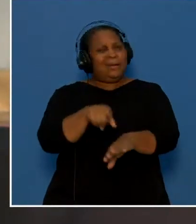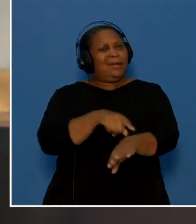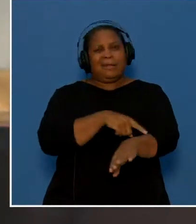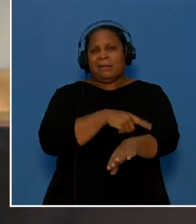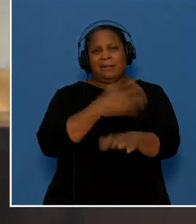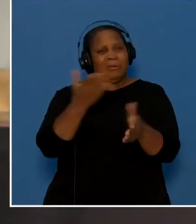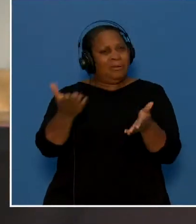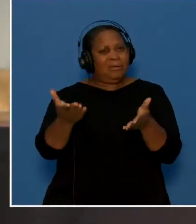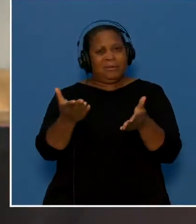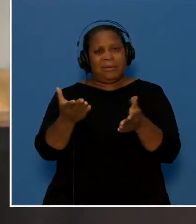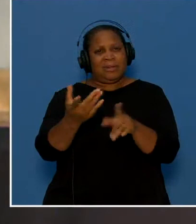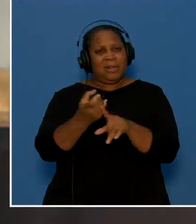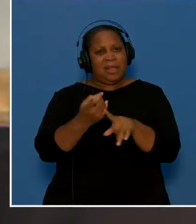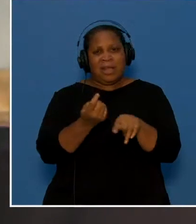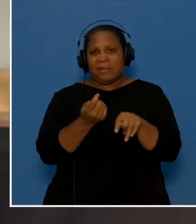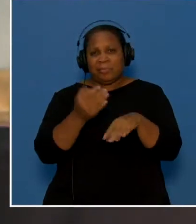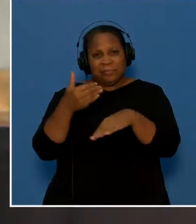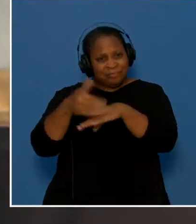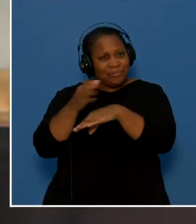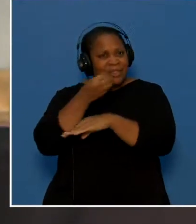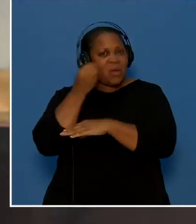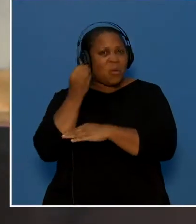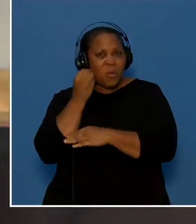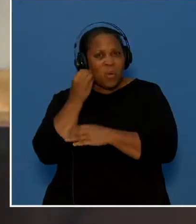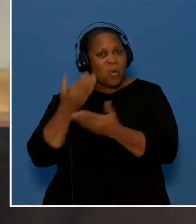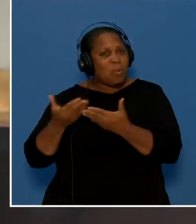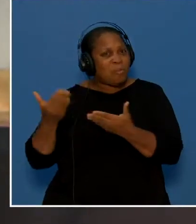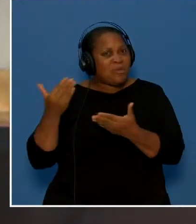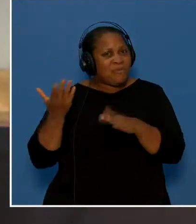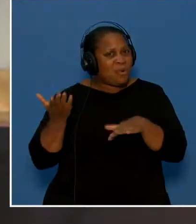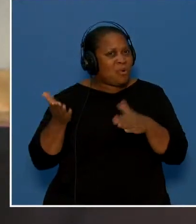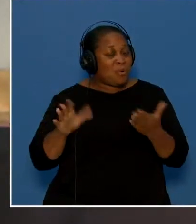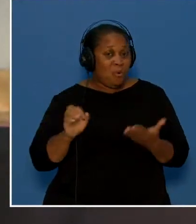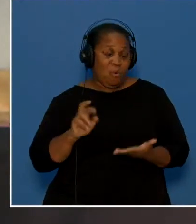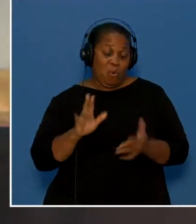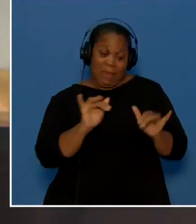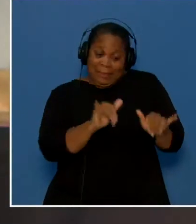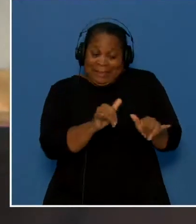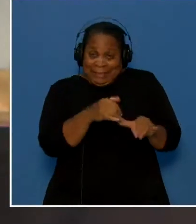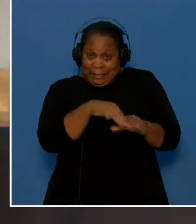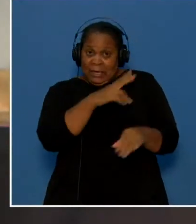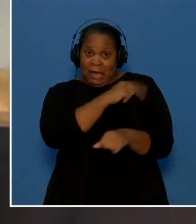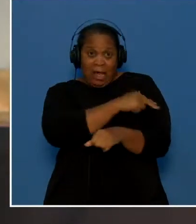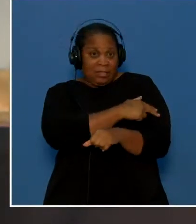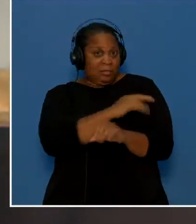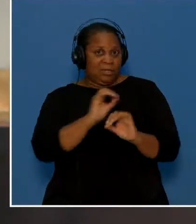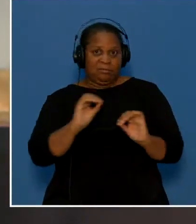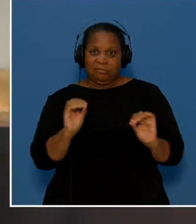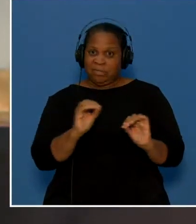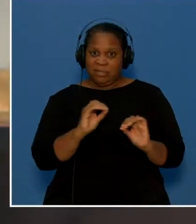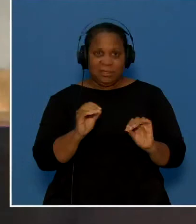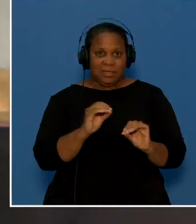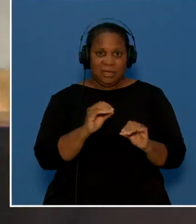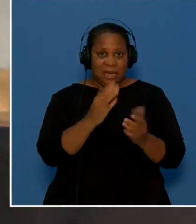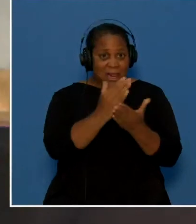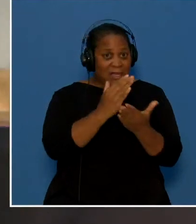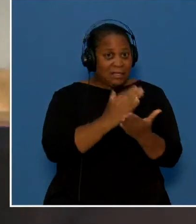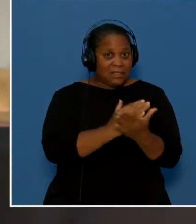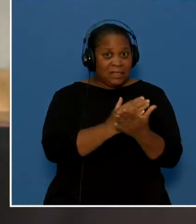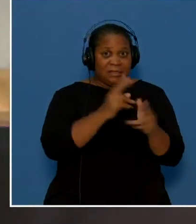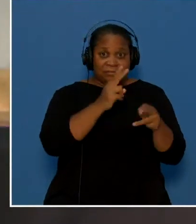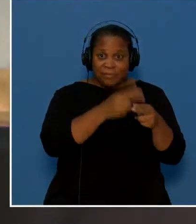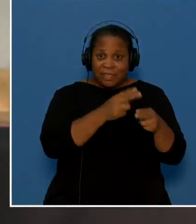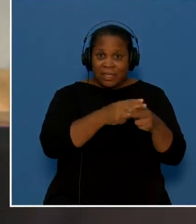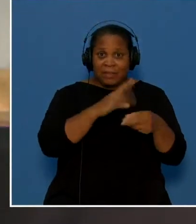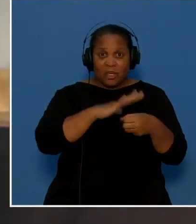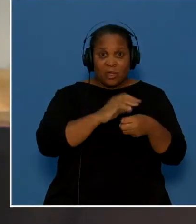person been released from the hospital before passing, or were they still in a hospital but no longer listed as a COVID-19 patient? The